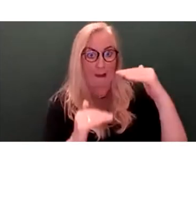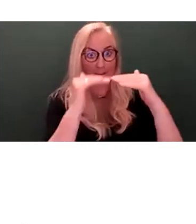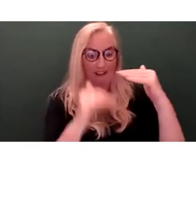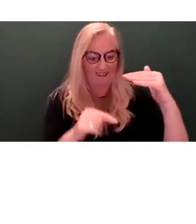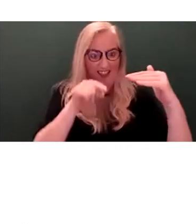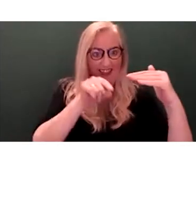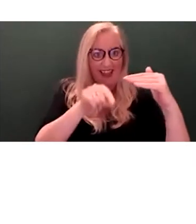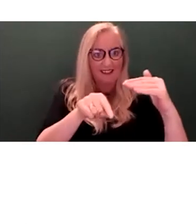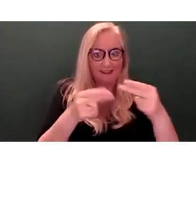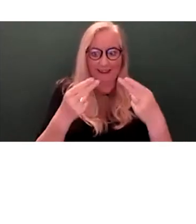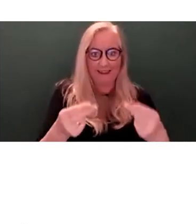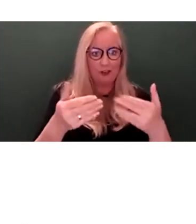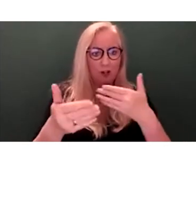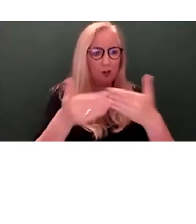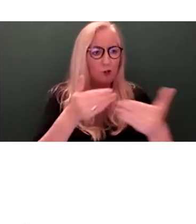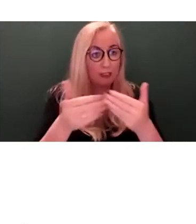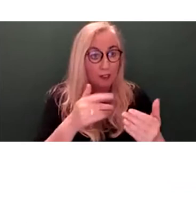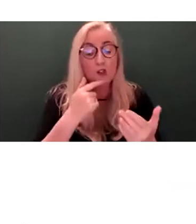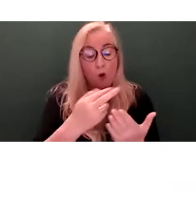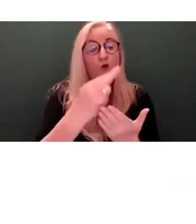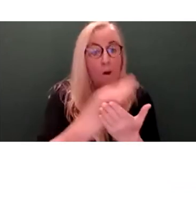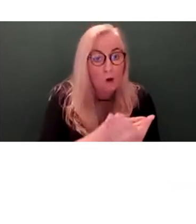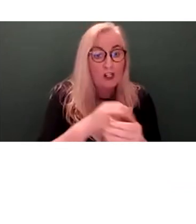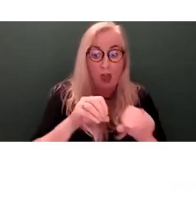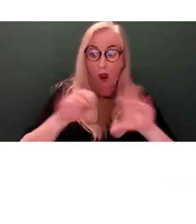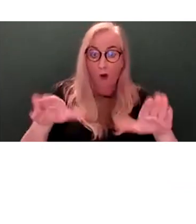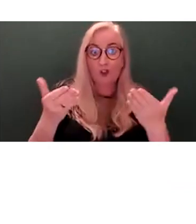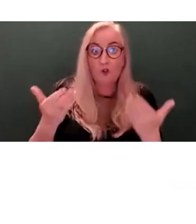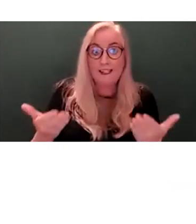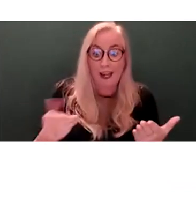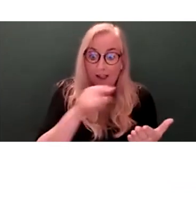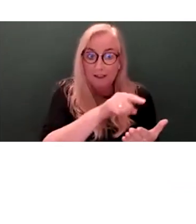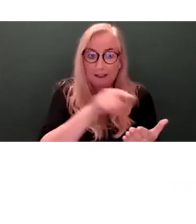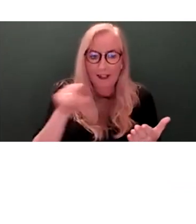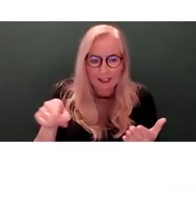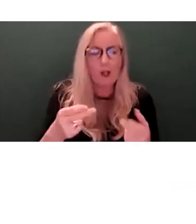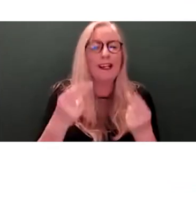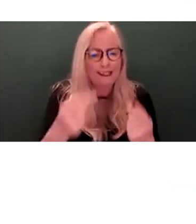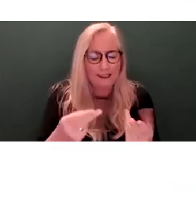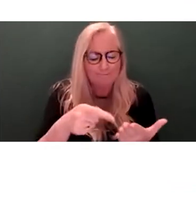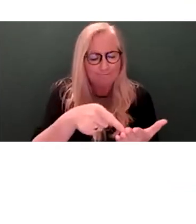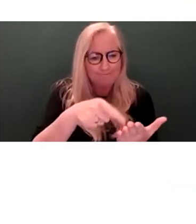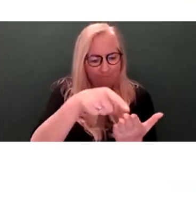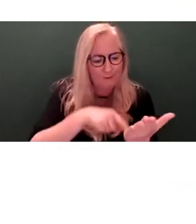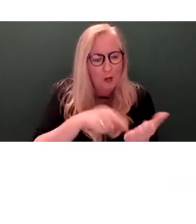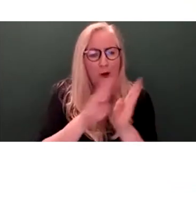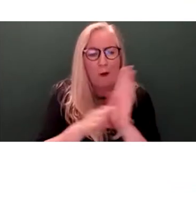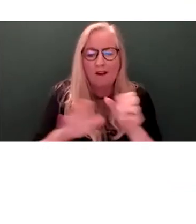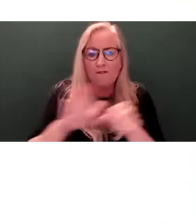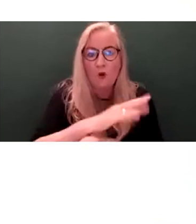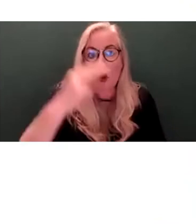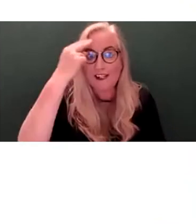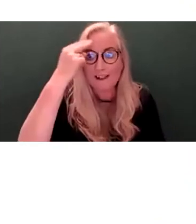to be addressed, and reports like those being launched today are needed so as that we can fully understand the